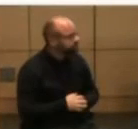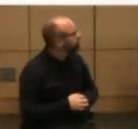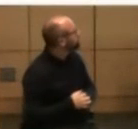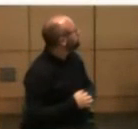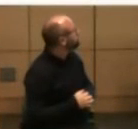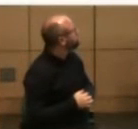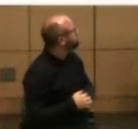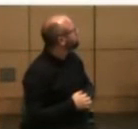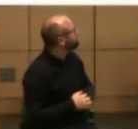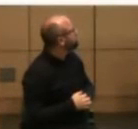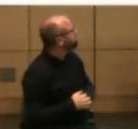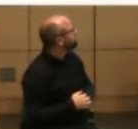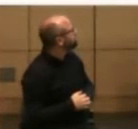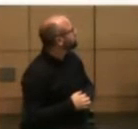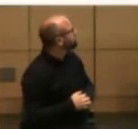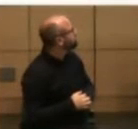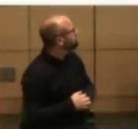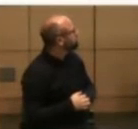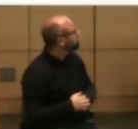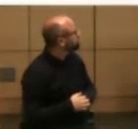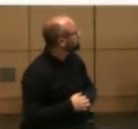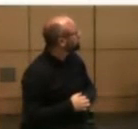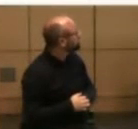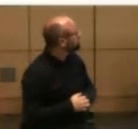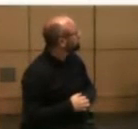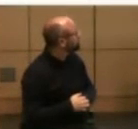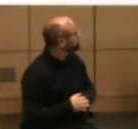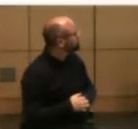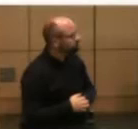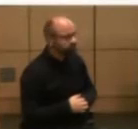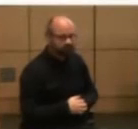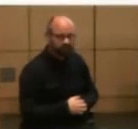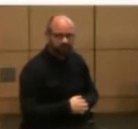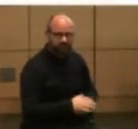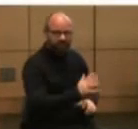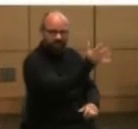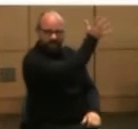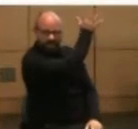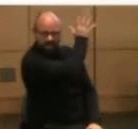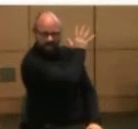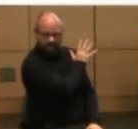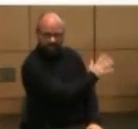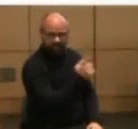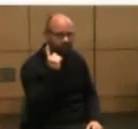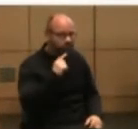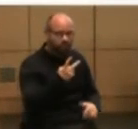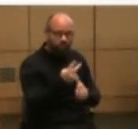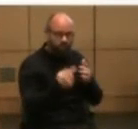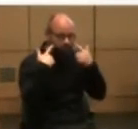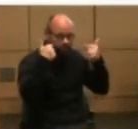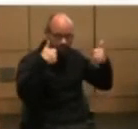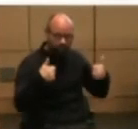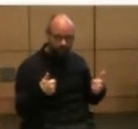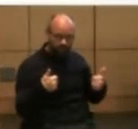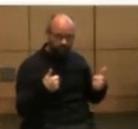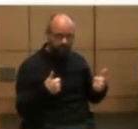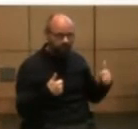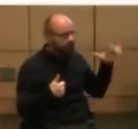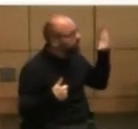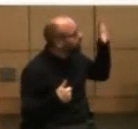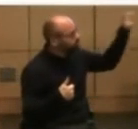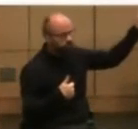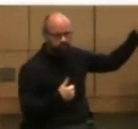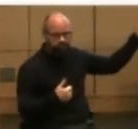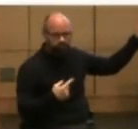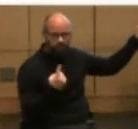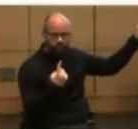rubric of what's been done for bilateral hearing loss, this is where unilateral comes in. And so even 10 years ago, it was thought that the CT